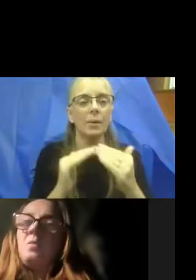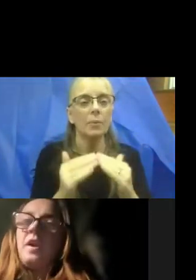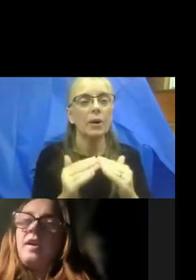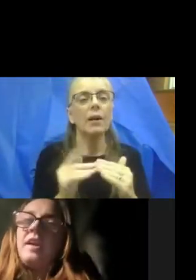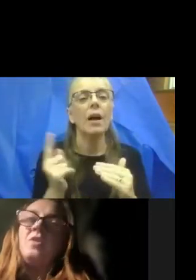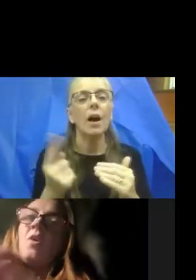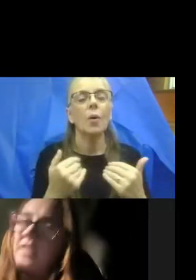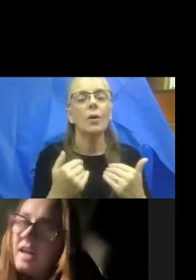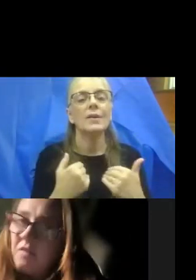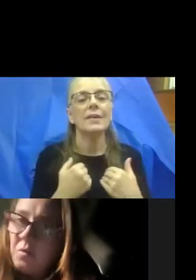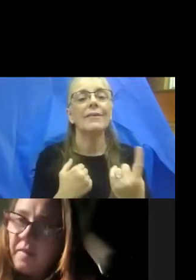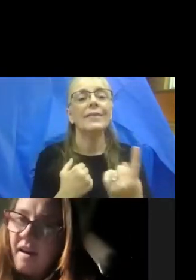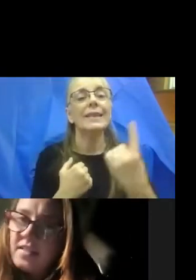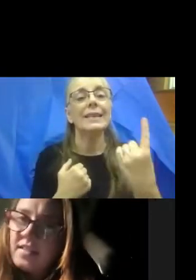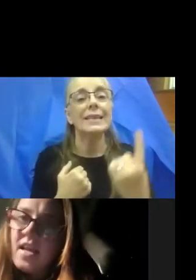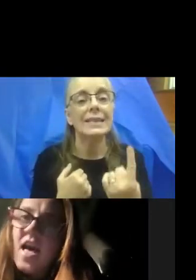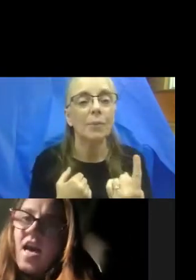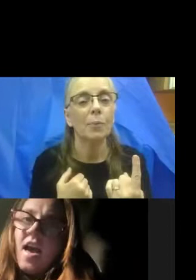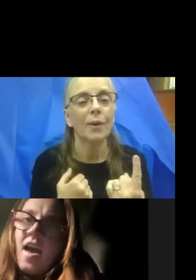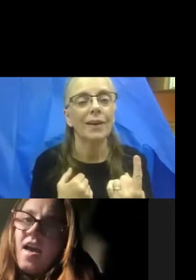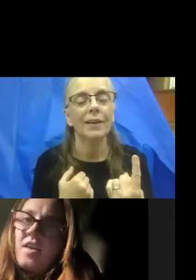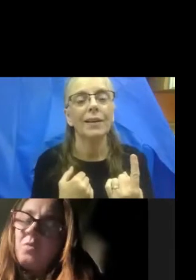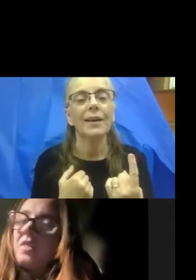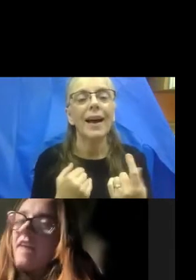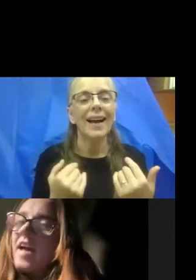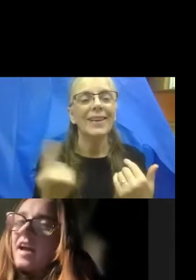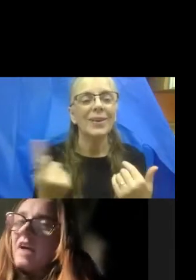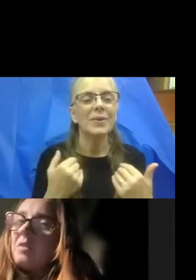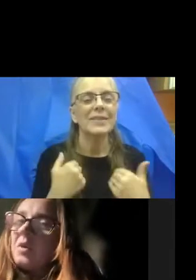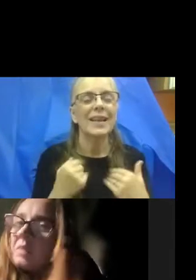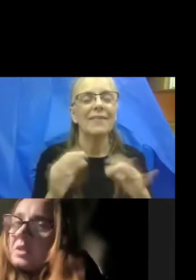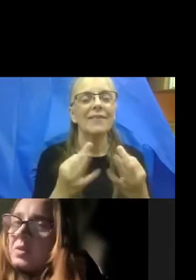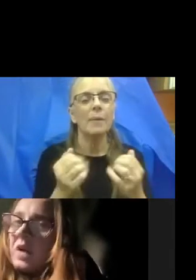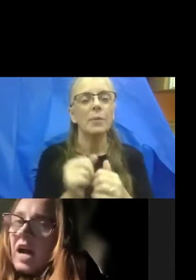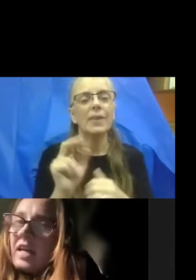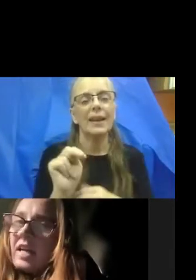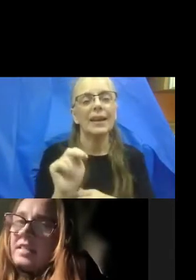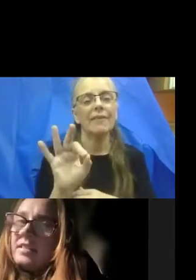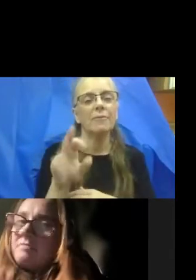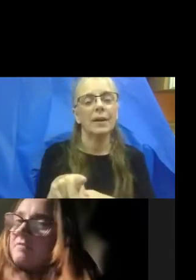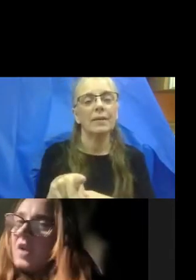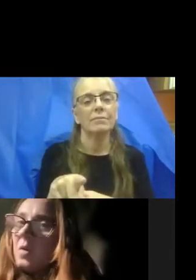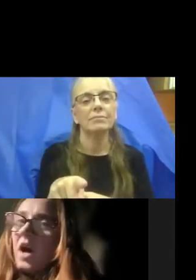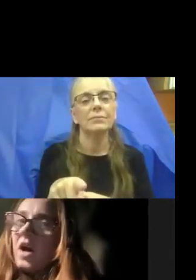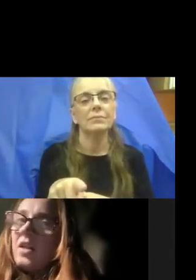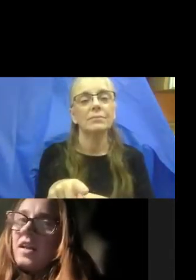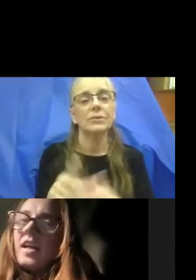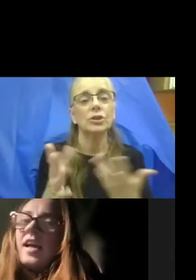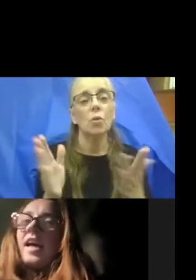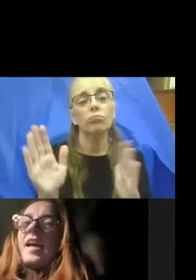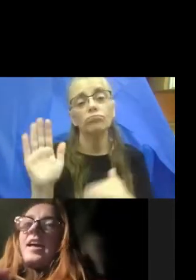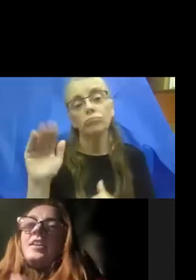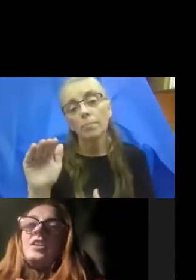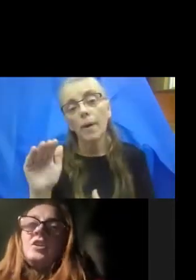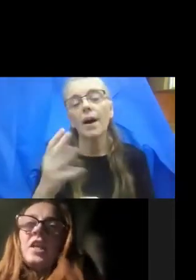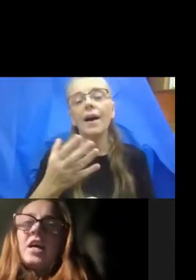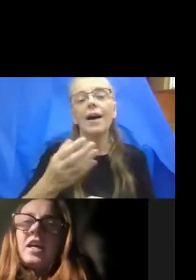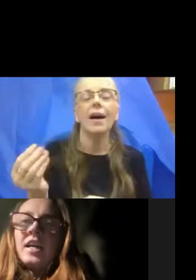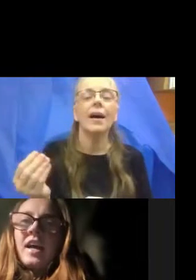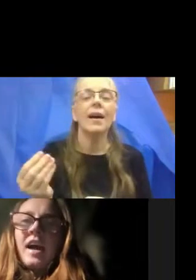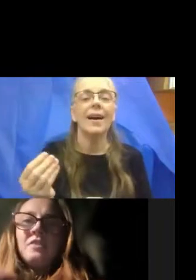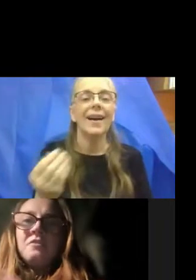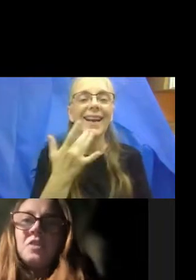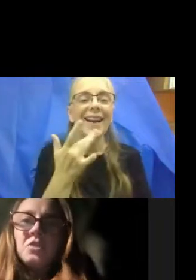one somewhere, and you'll always have one with us. And with that, I will bid you guys farewell and good